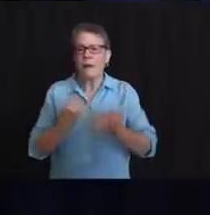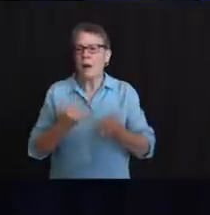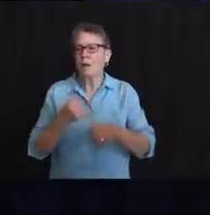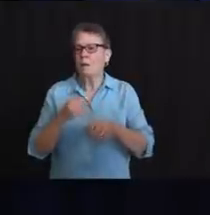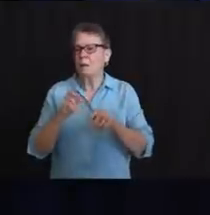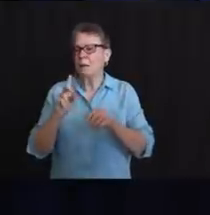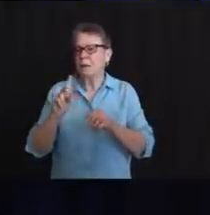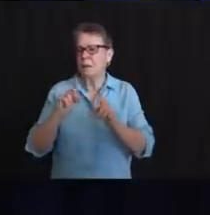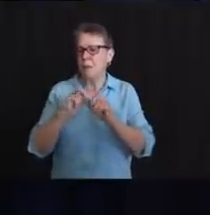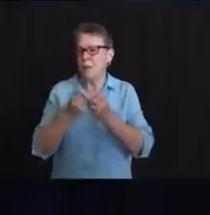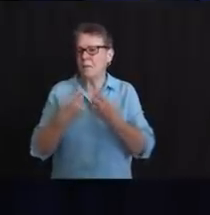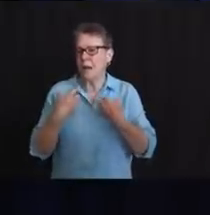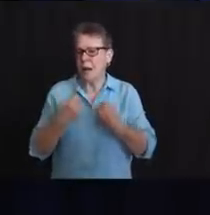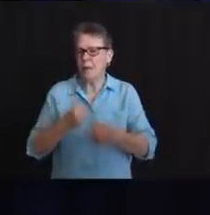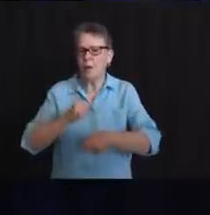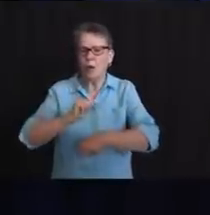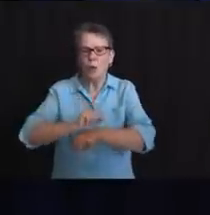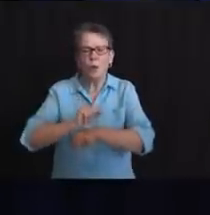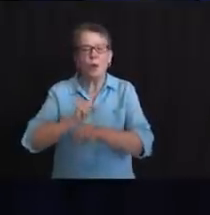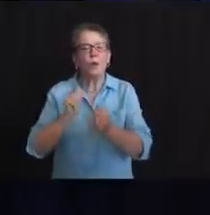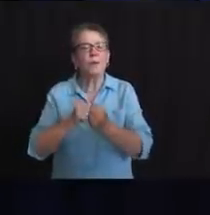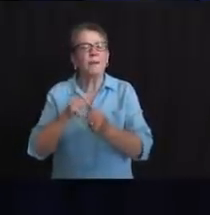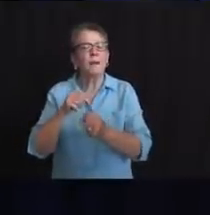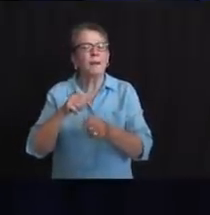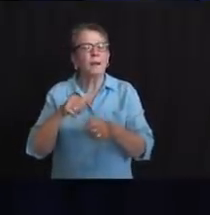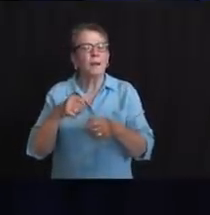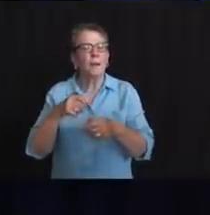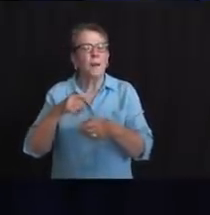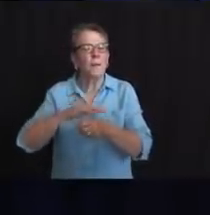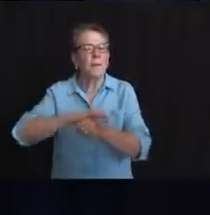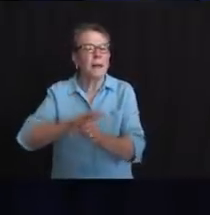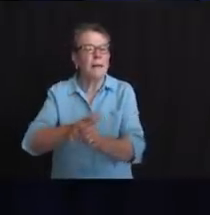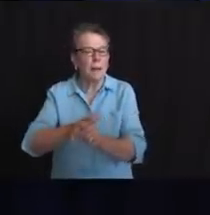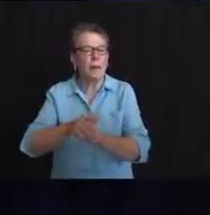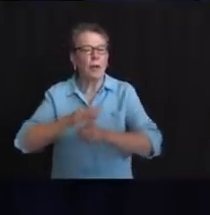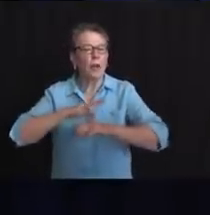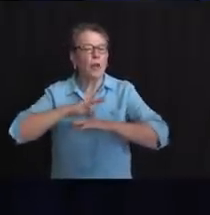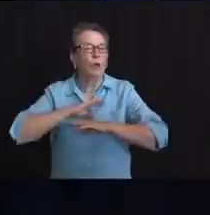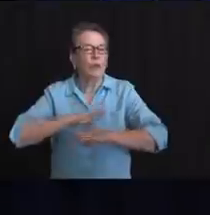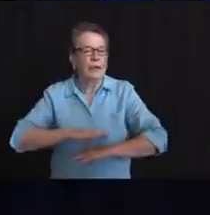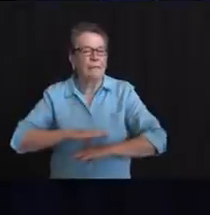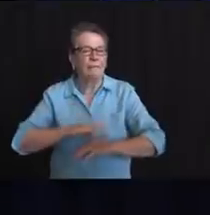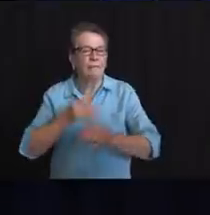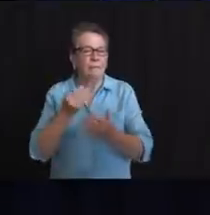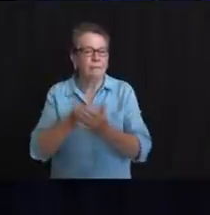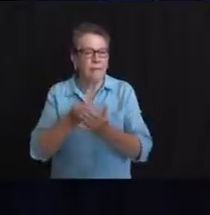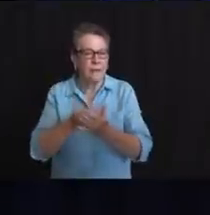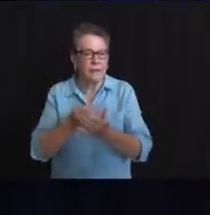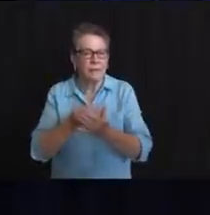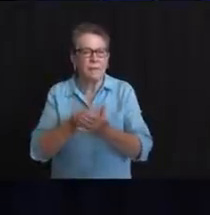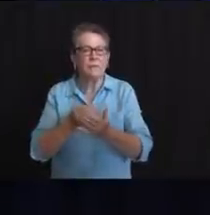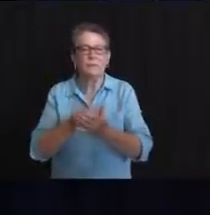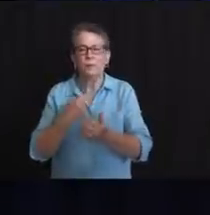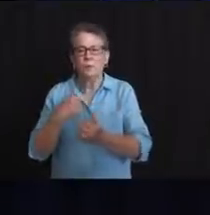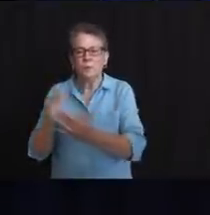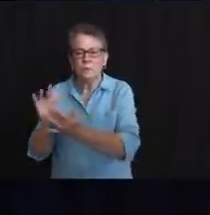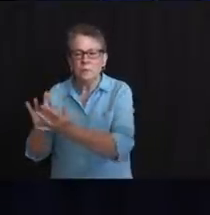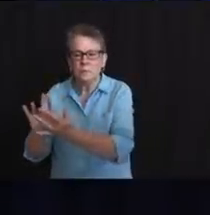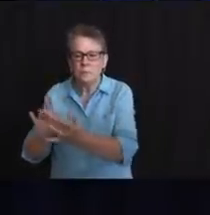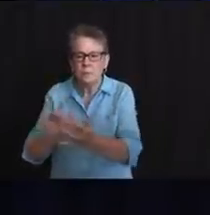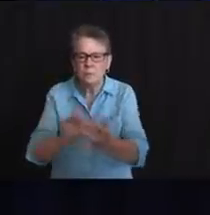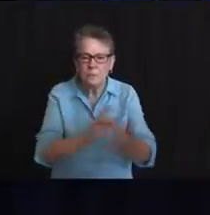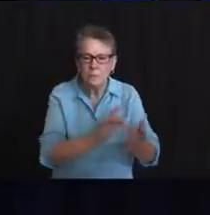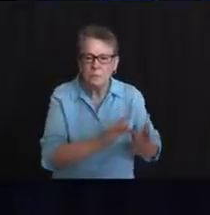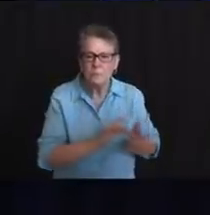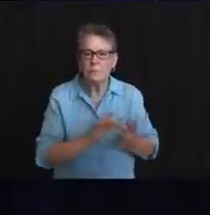health providers to meet the vaccination needs for the Latinx community in Lakewood. All Saints Episcopal